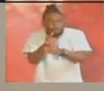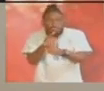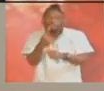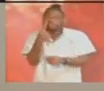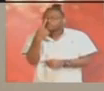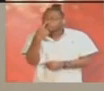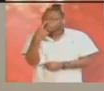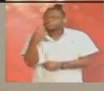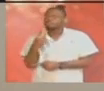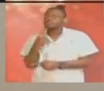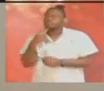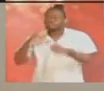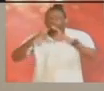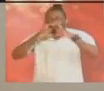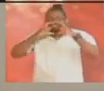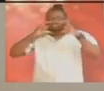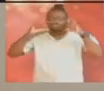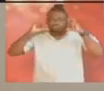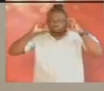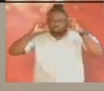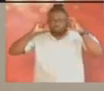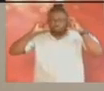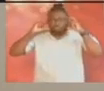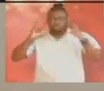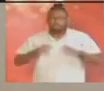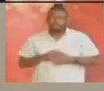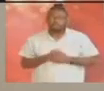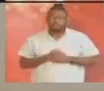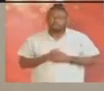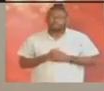I am imploring population of